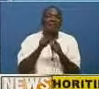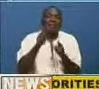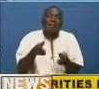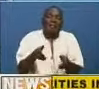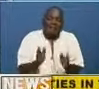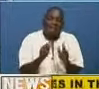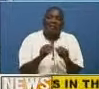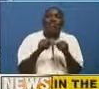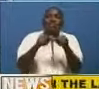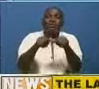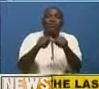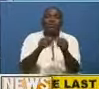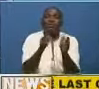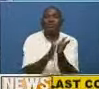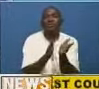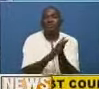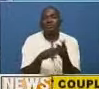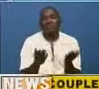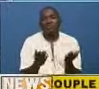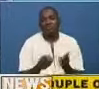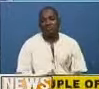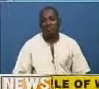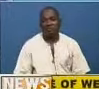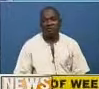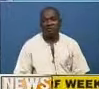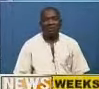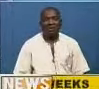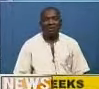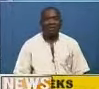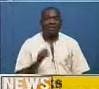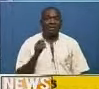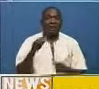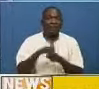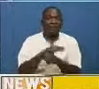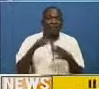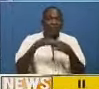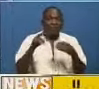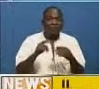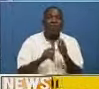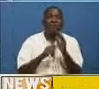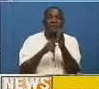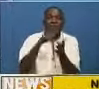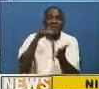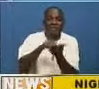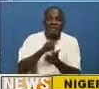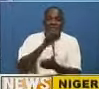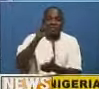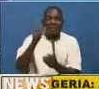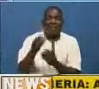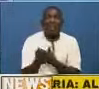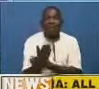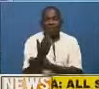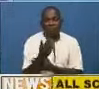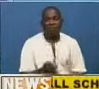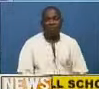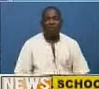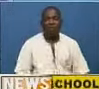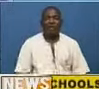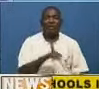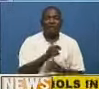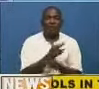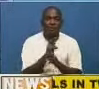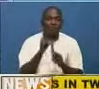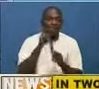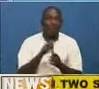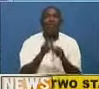allowed to continue her education. We'll bring you a fuller version, like I said, on Monday on the Breakfast Show on